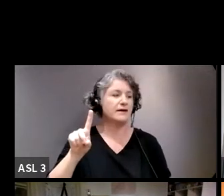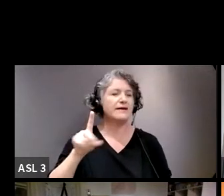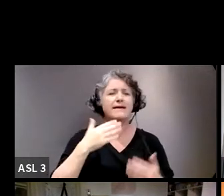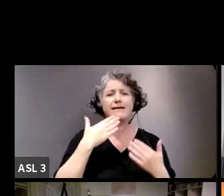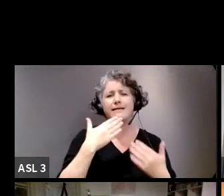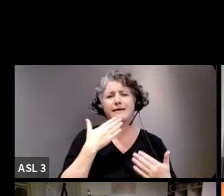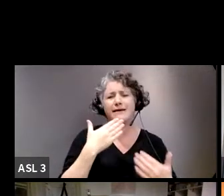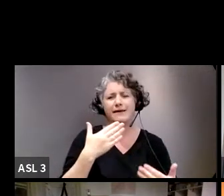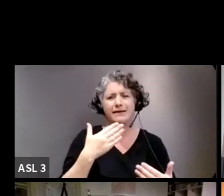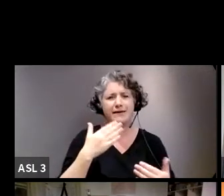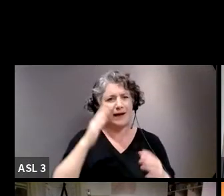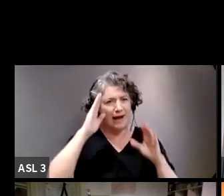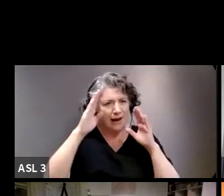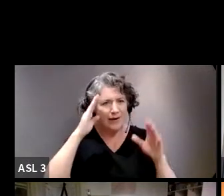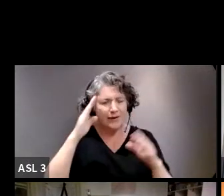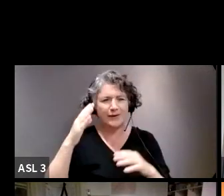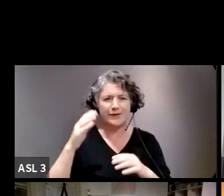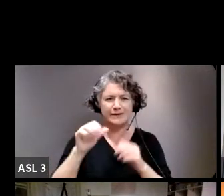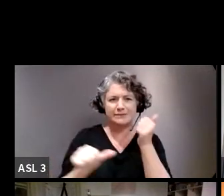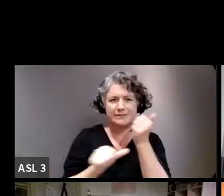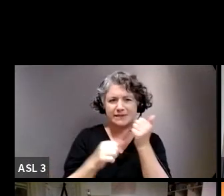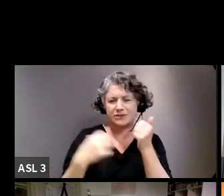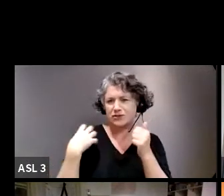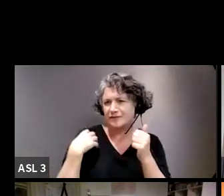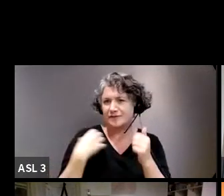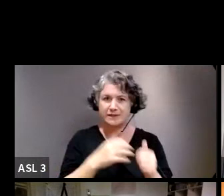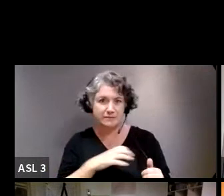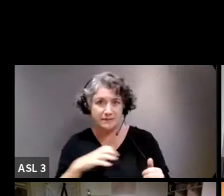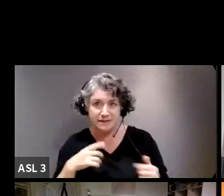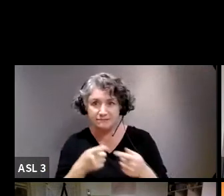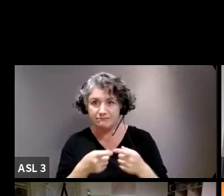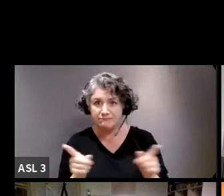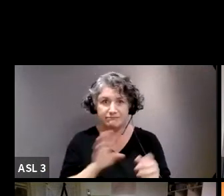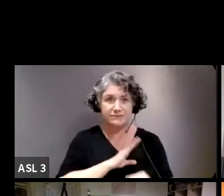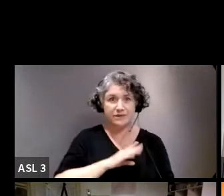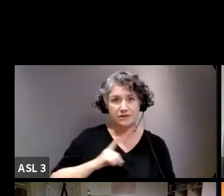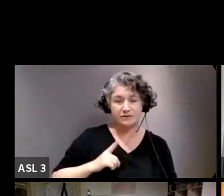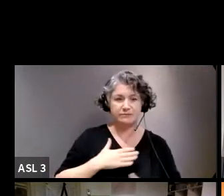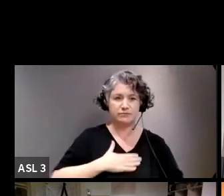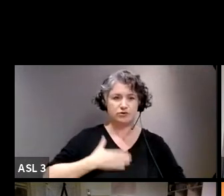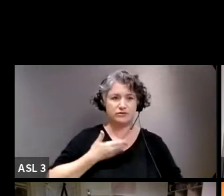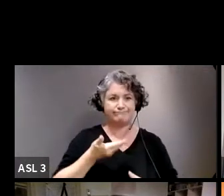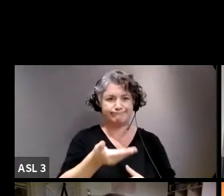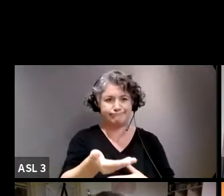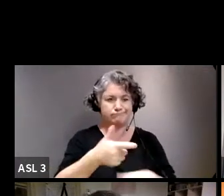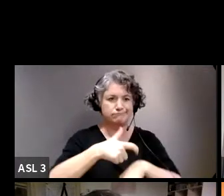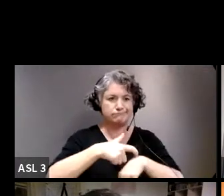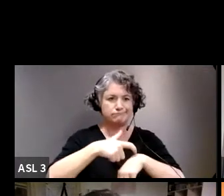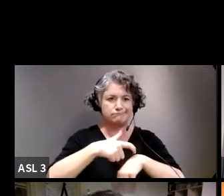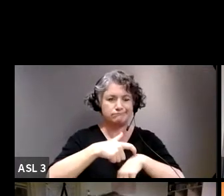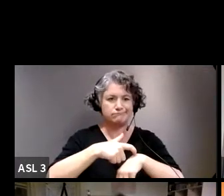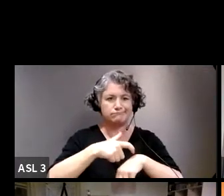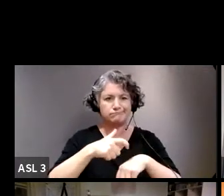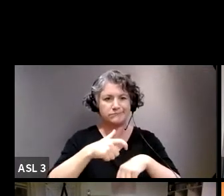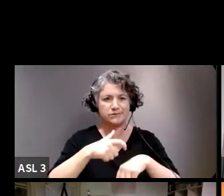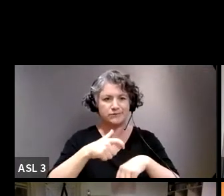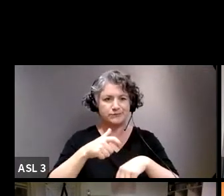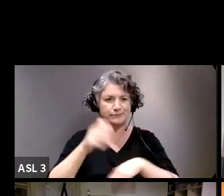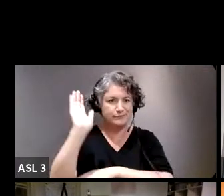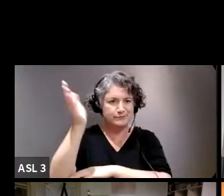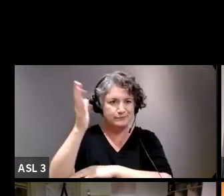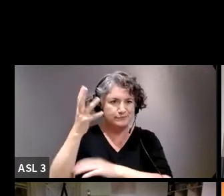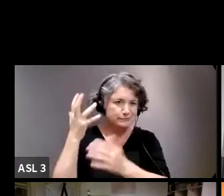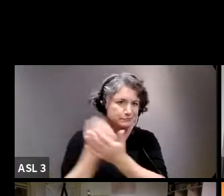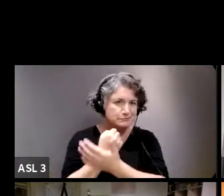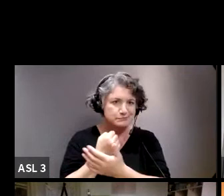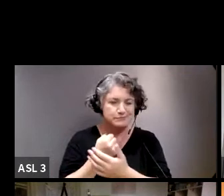deputy chiefs and uh committee board members i appreciate the time to speak to you today you